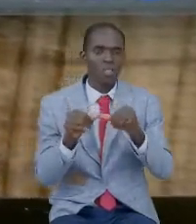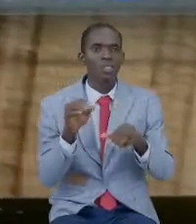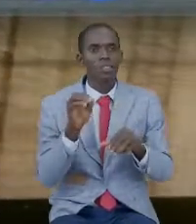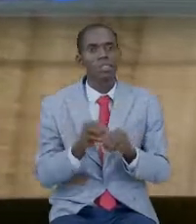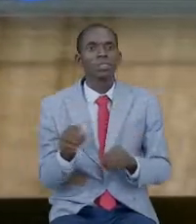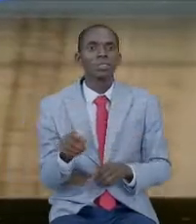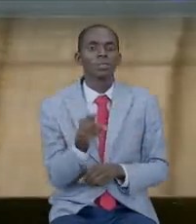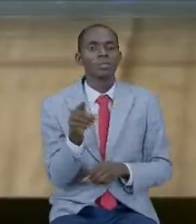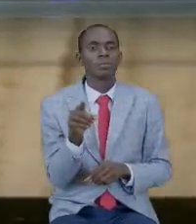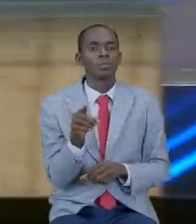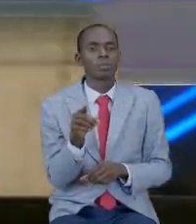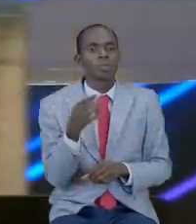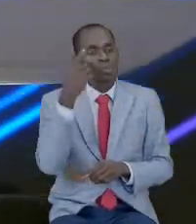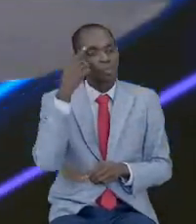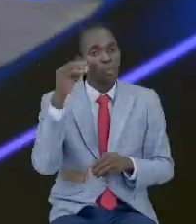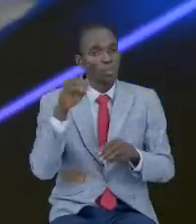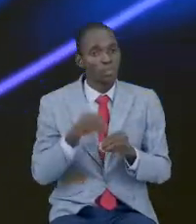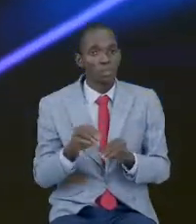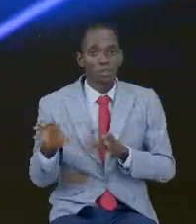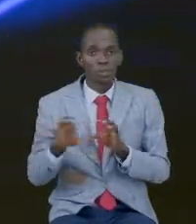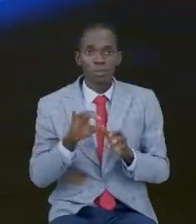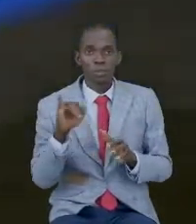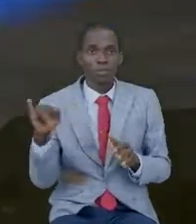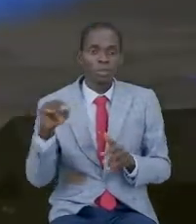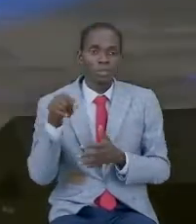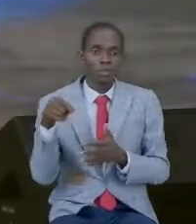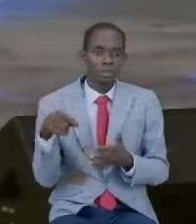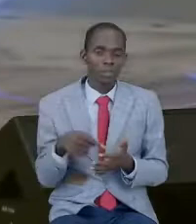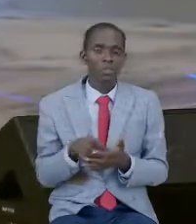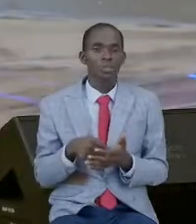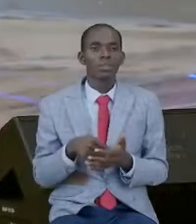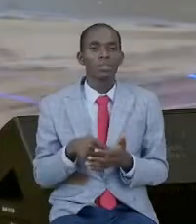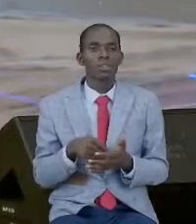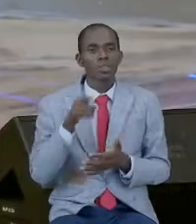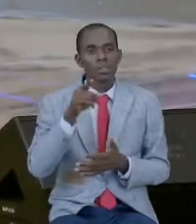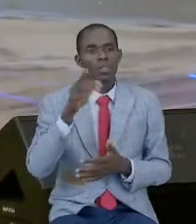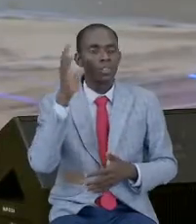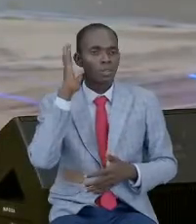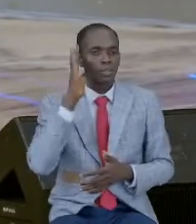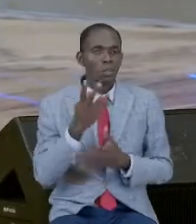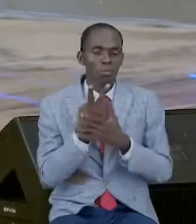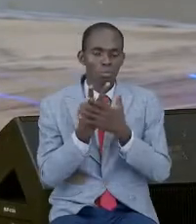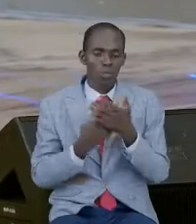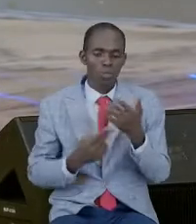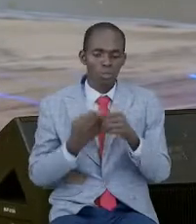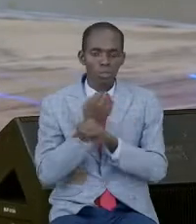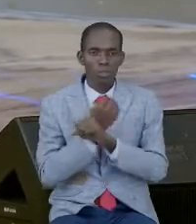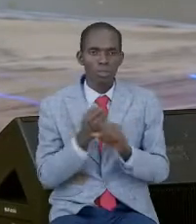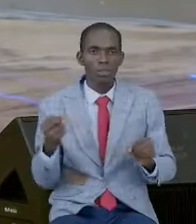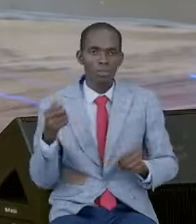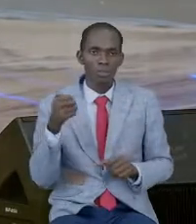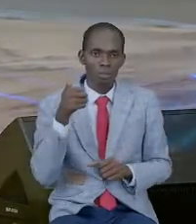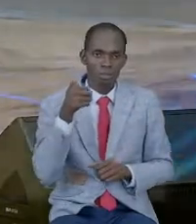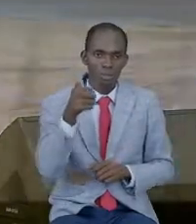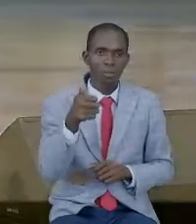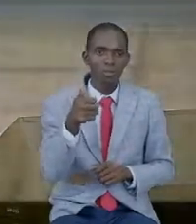in them, for in doing this thou shalt both